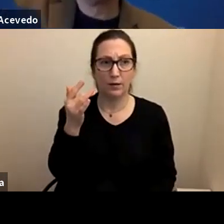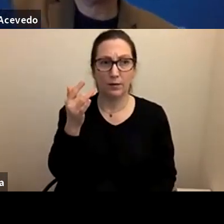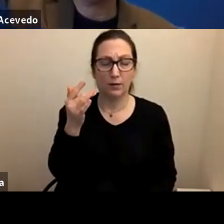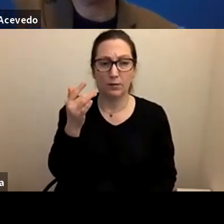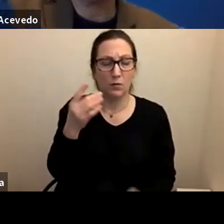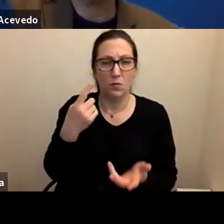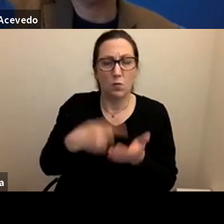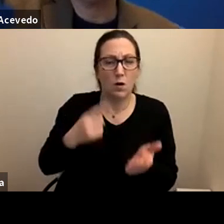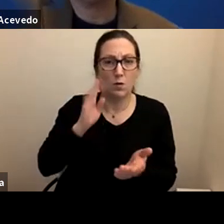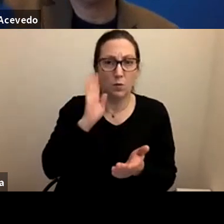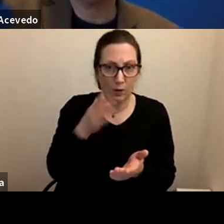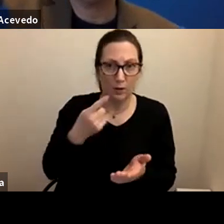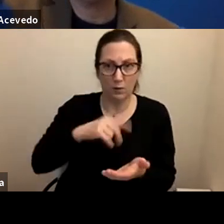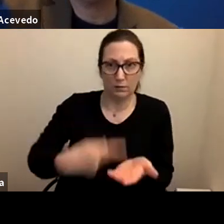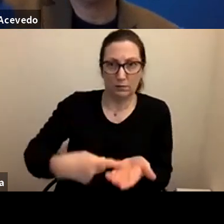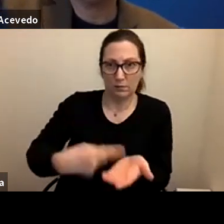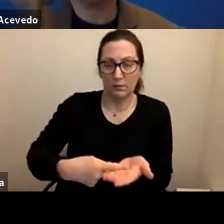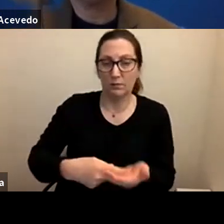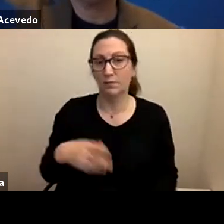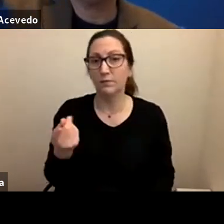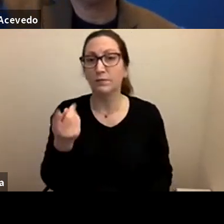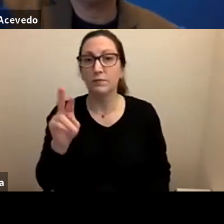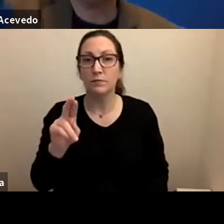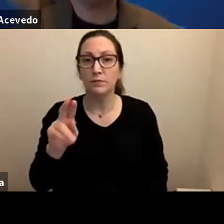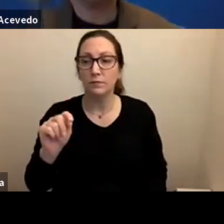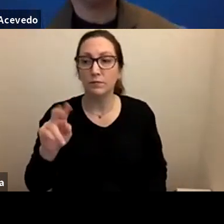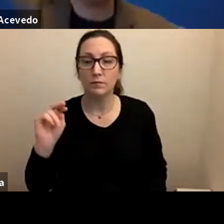discussion would be. Great, yeah, so